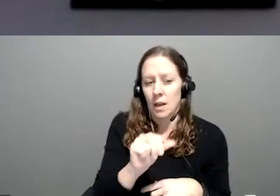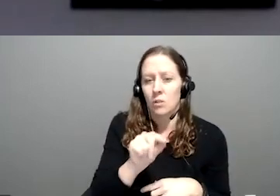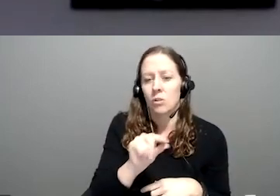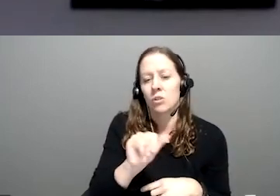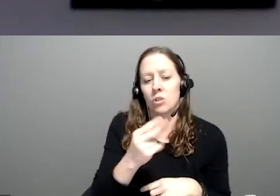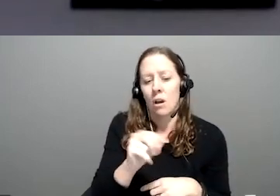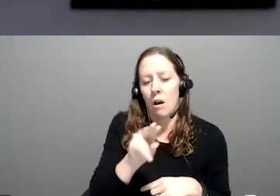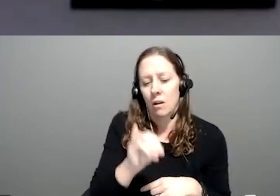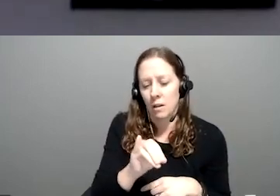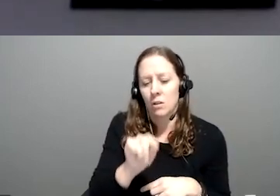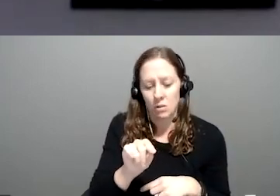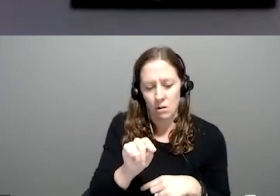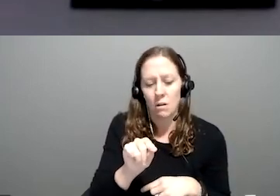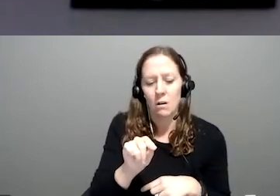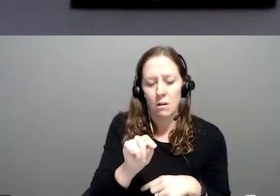roxana.jahani.aval@needs,